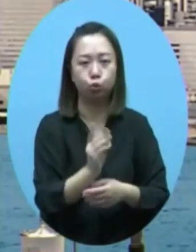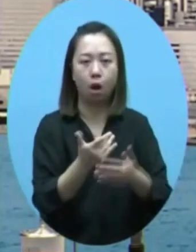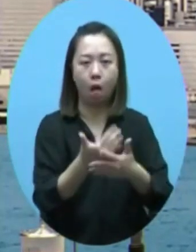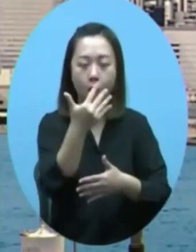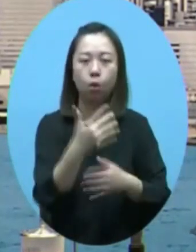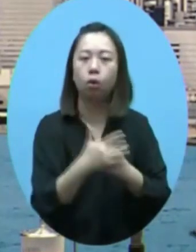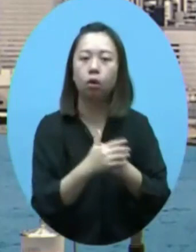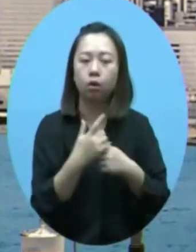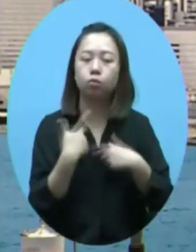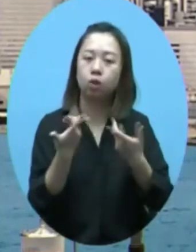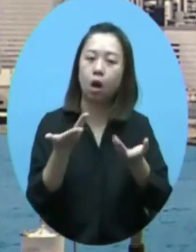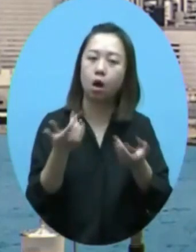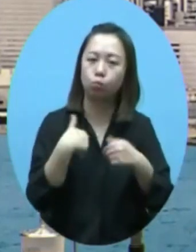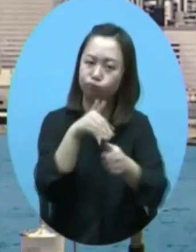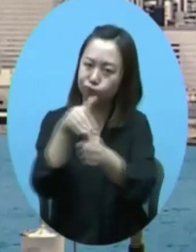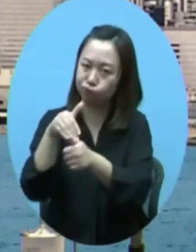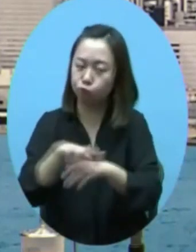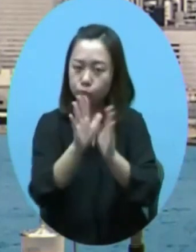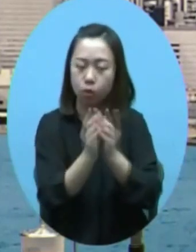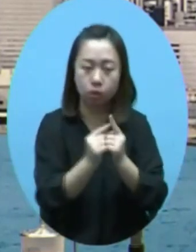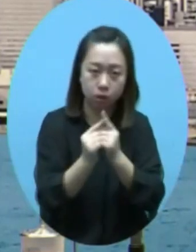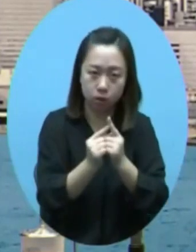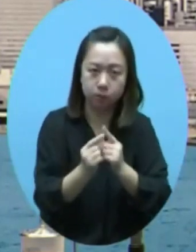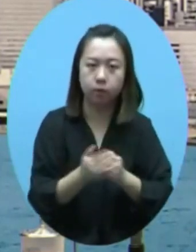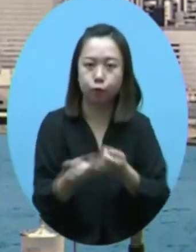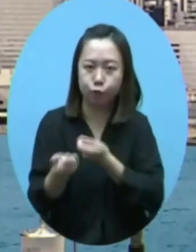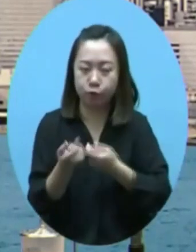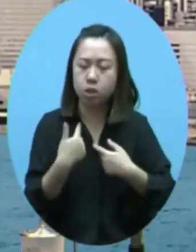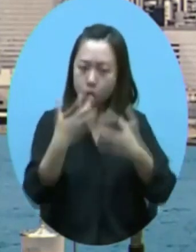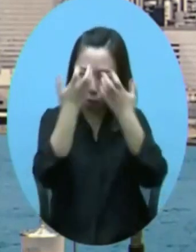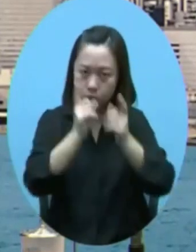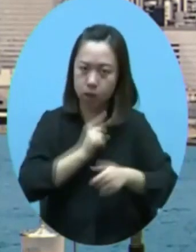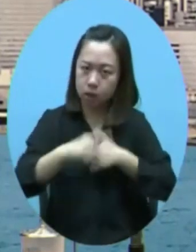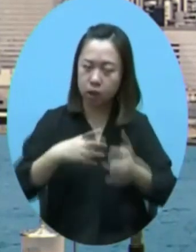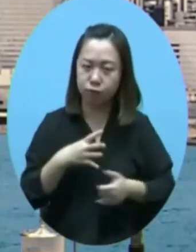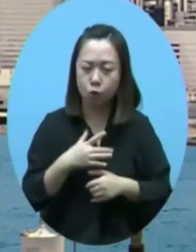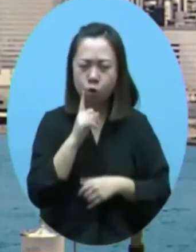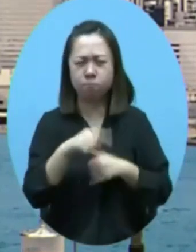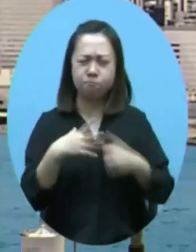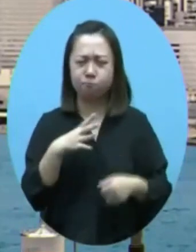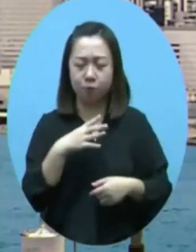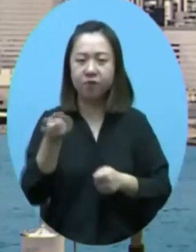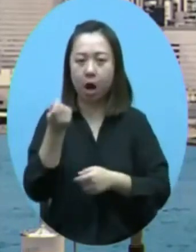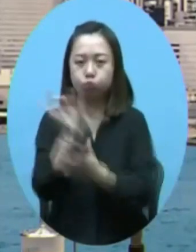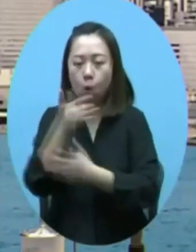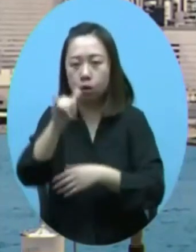Ming-Chun House. However, I appeal to other residents. They have to be mindful of their health, see a doctor if